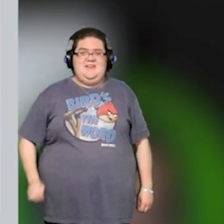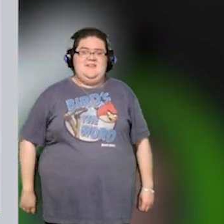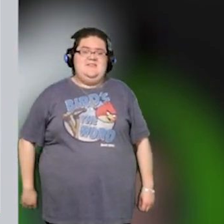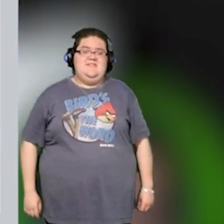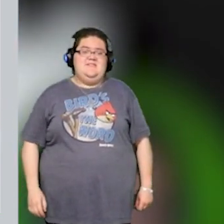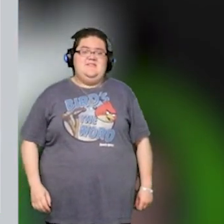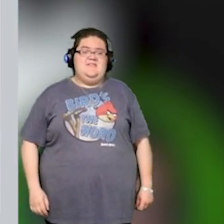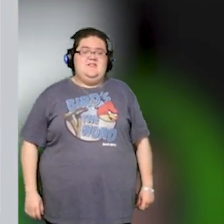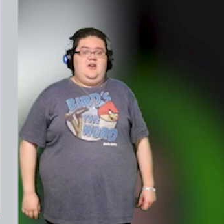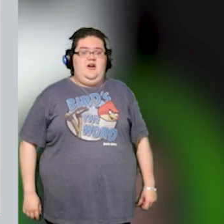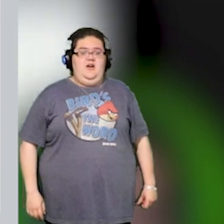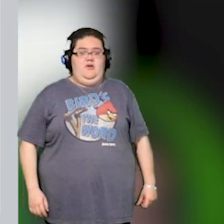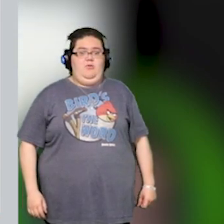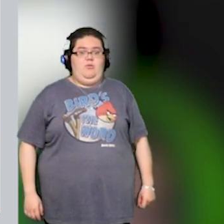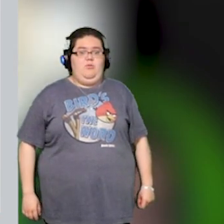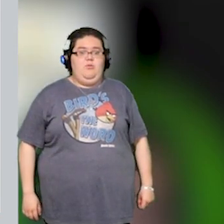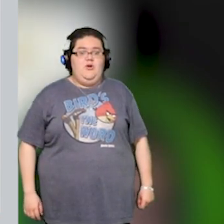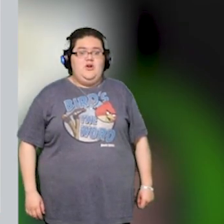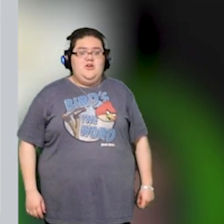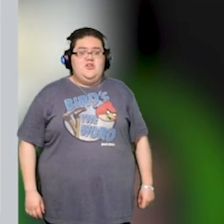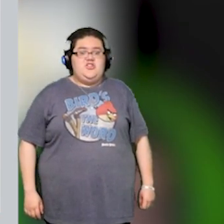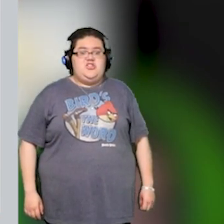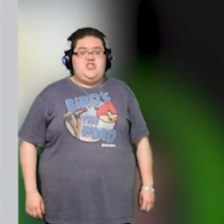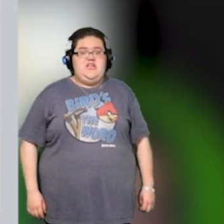Shawn Michaels obviously. Oh!